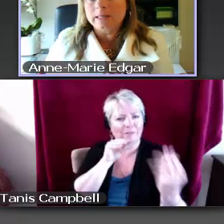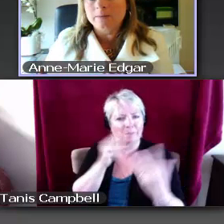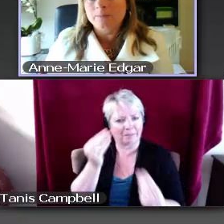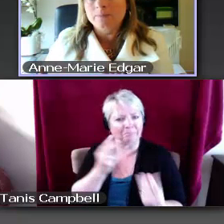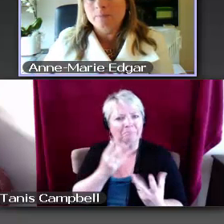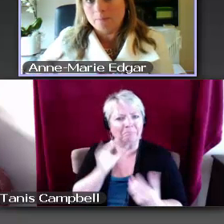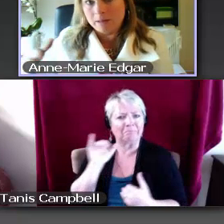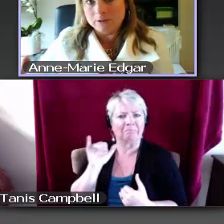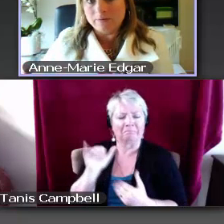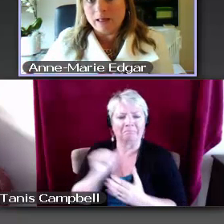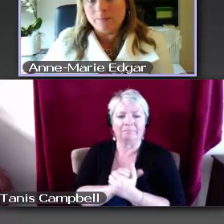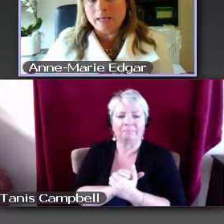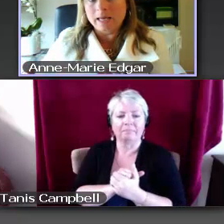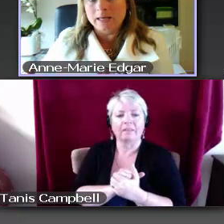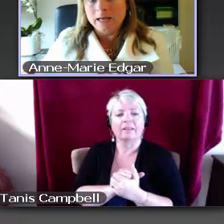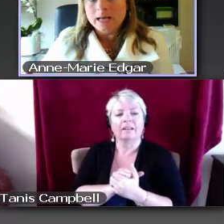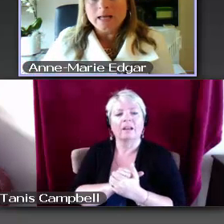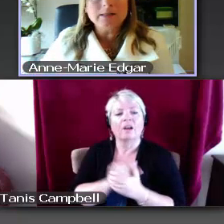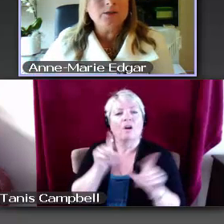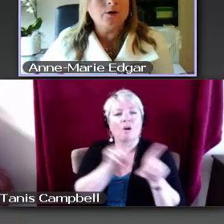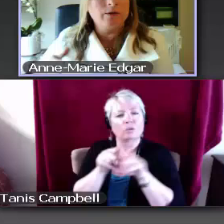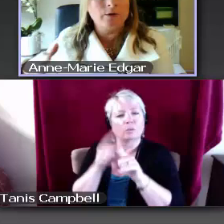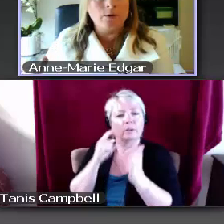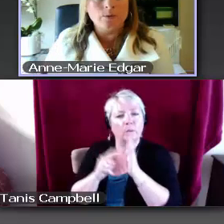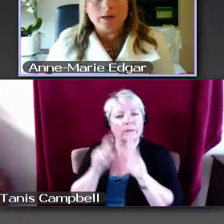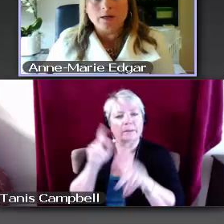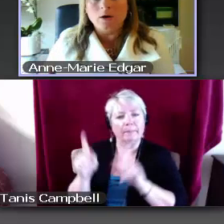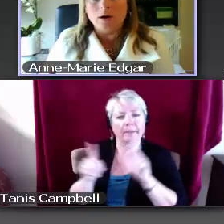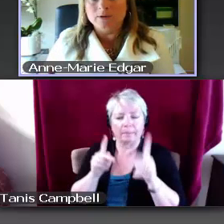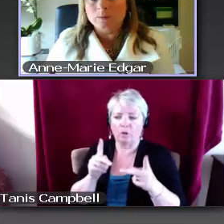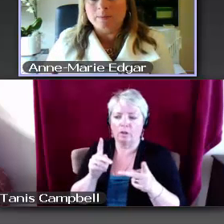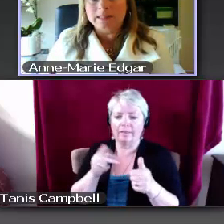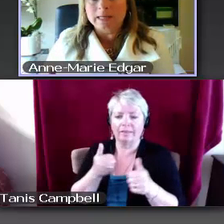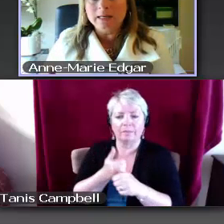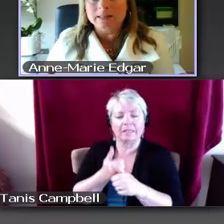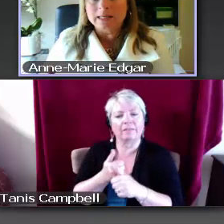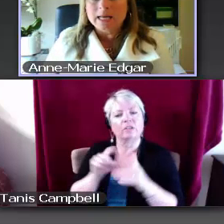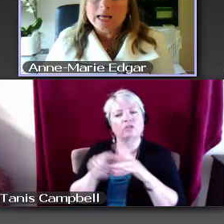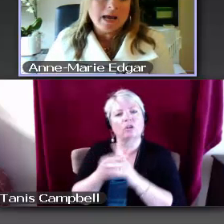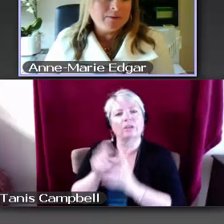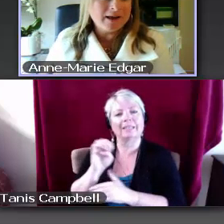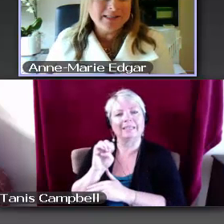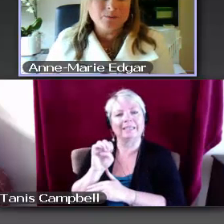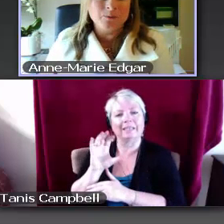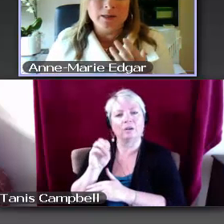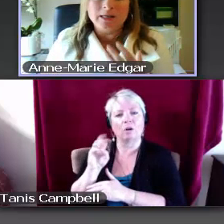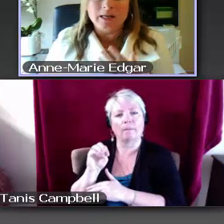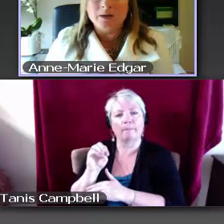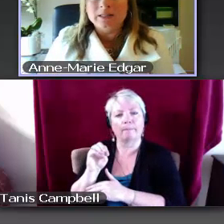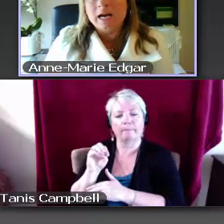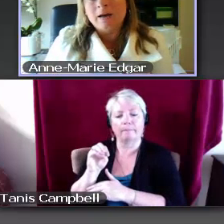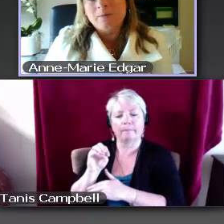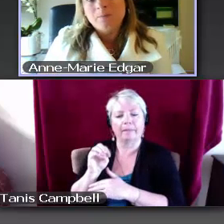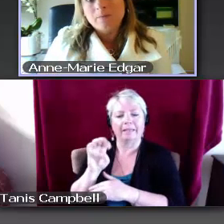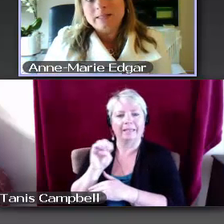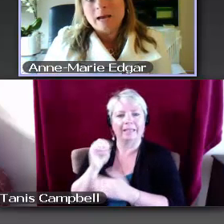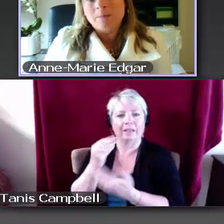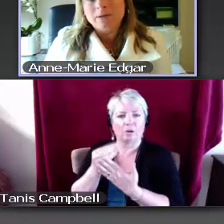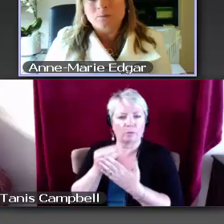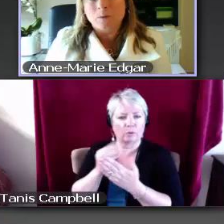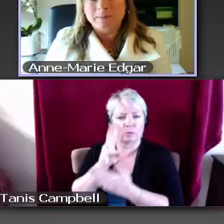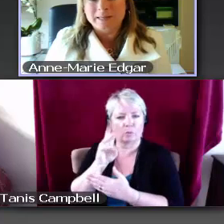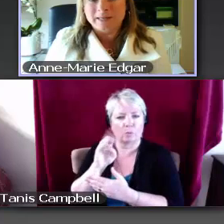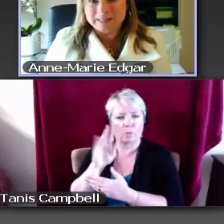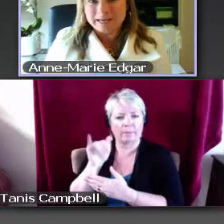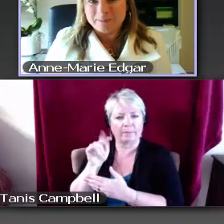that we see people developing in is starting their own e-commerce websites. And we've had some really neat